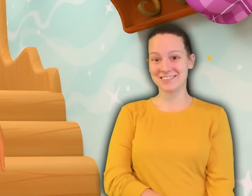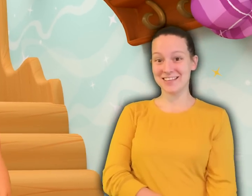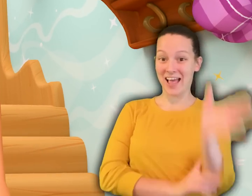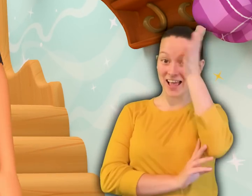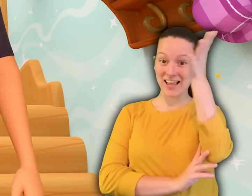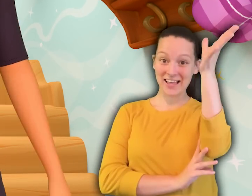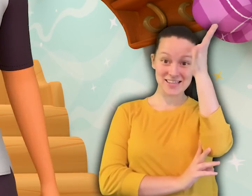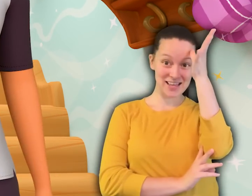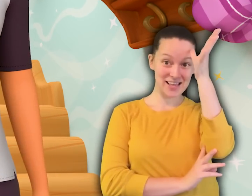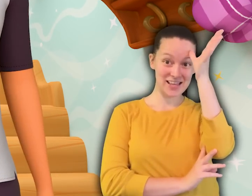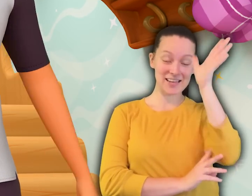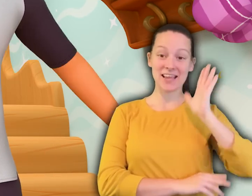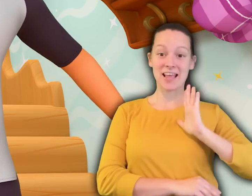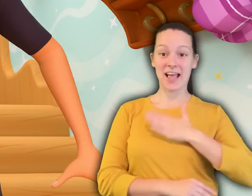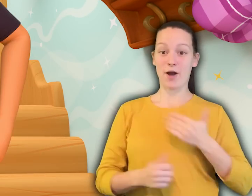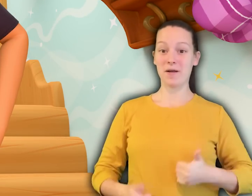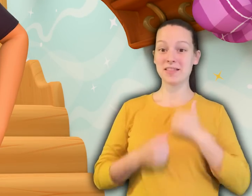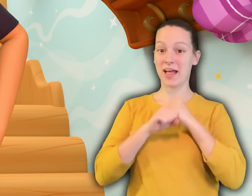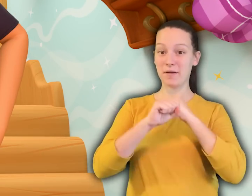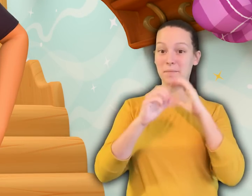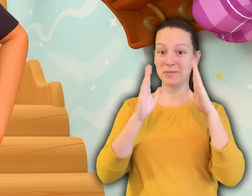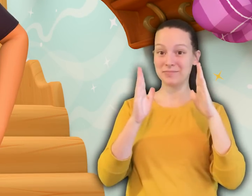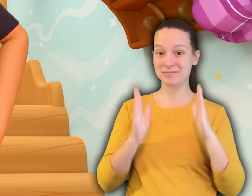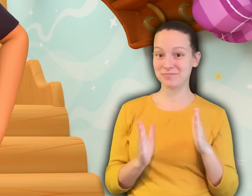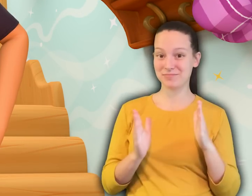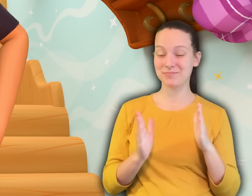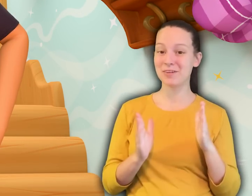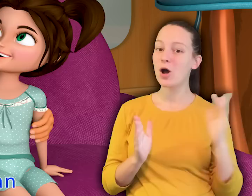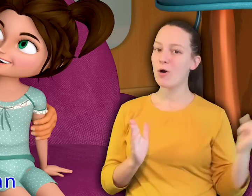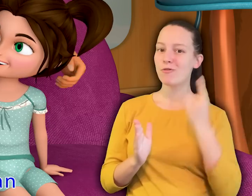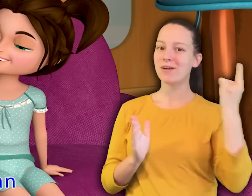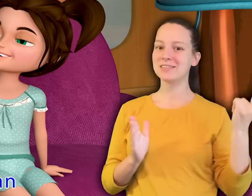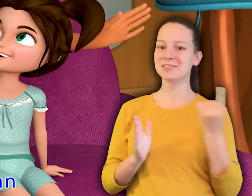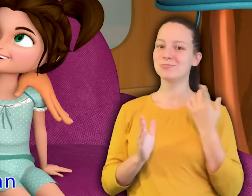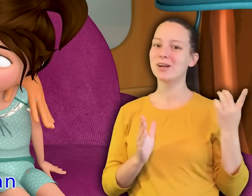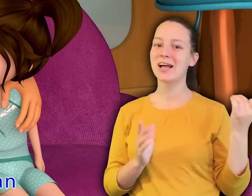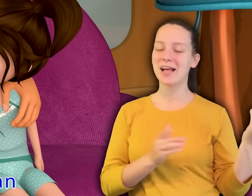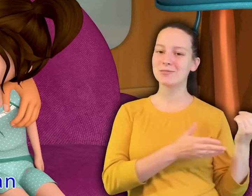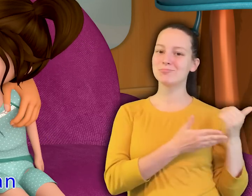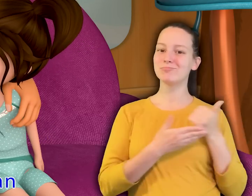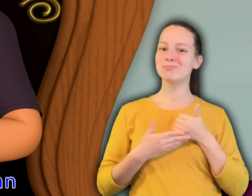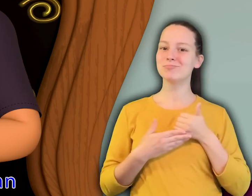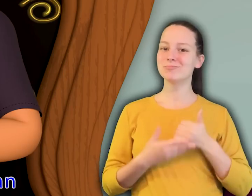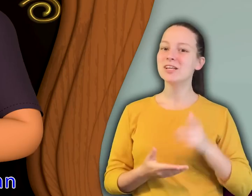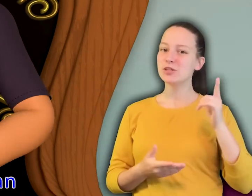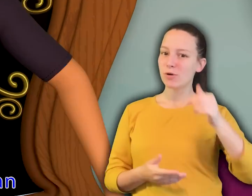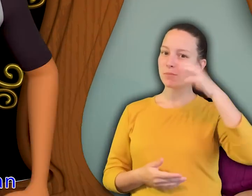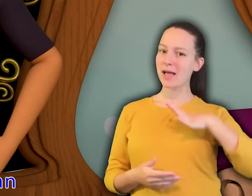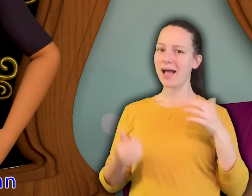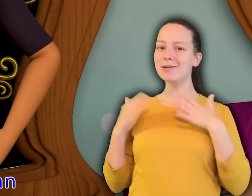daddy daddy daddy our live Garden always around us the